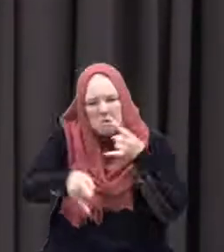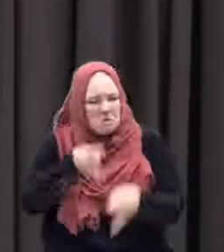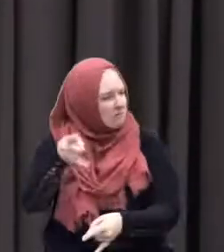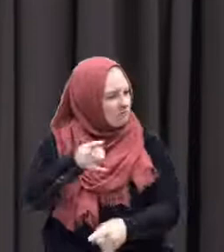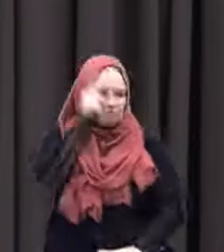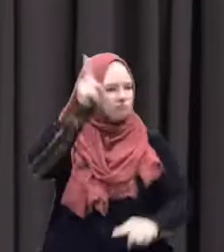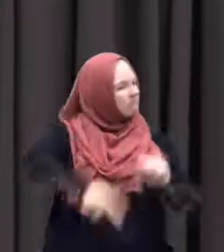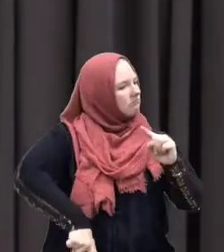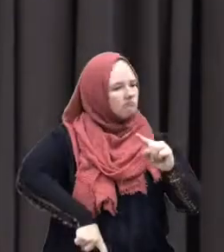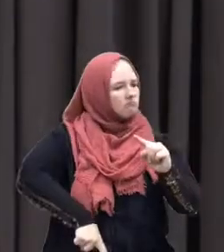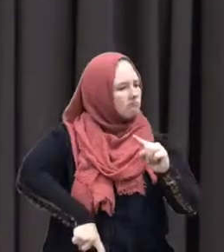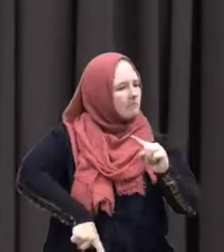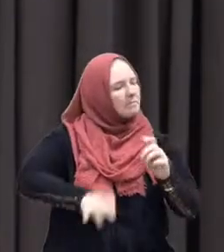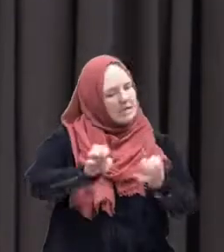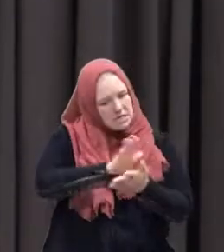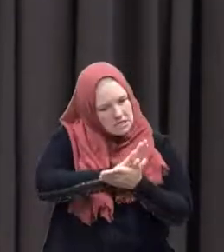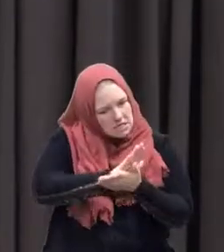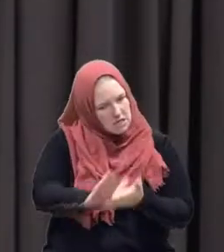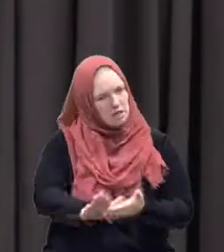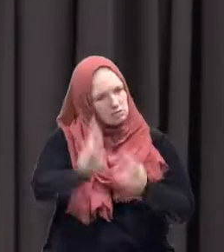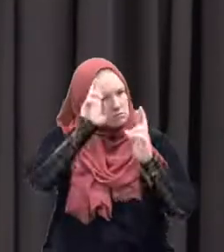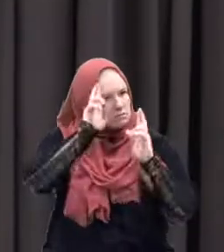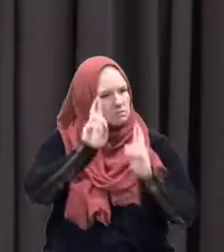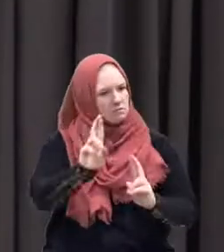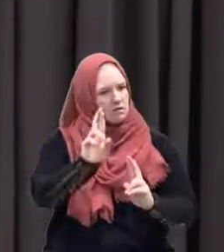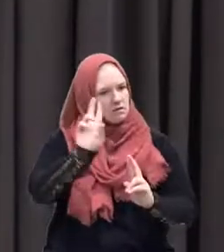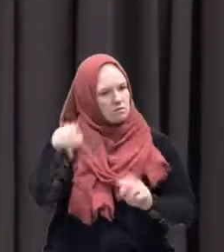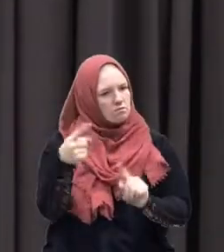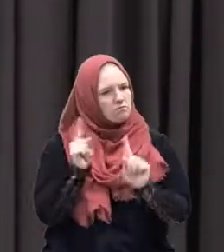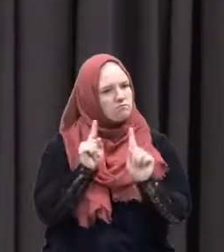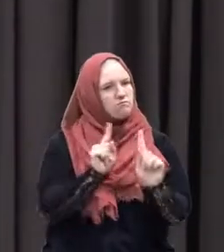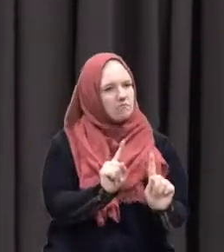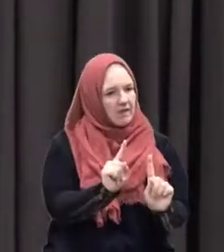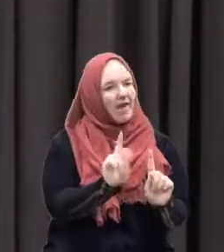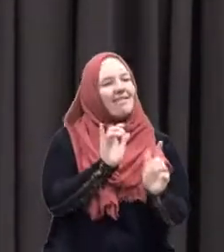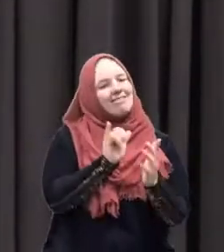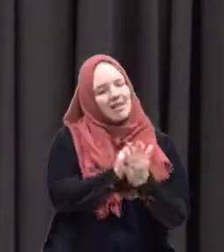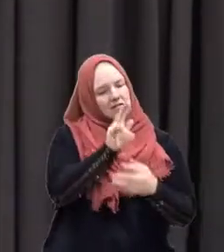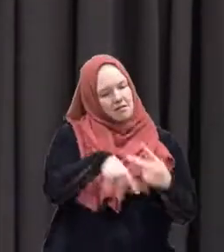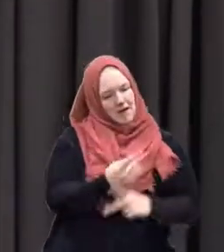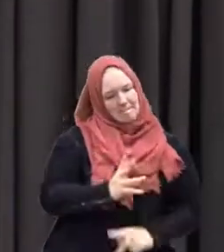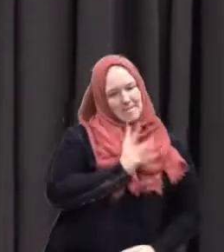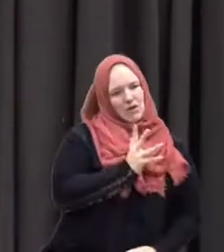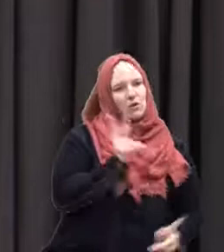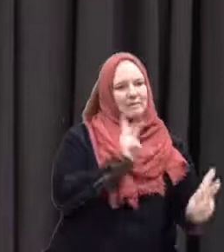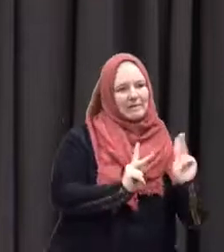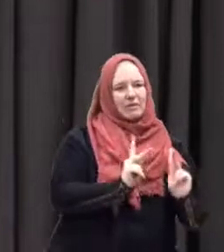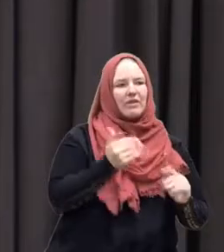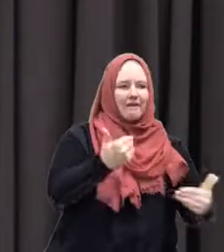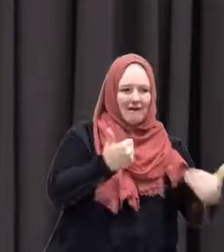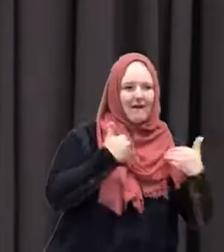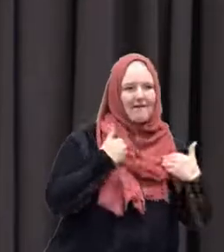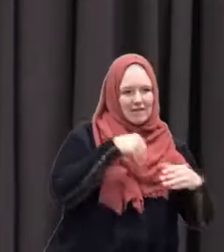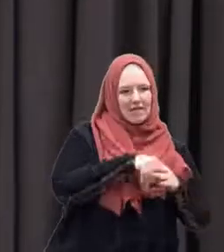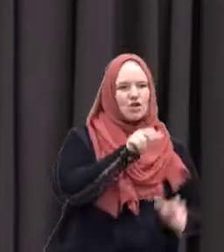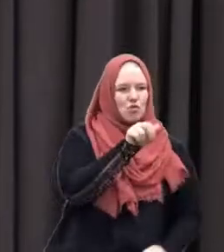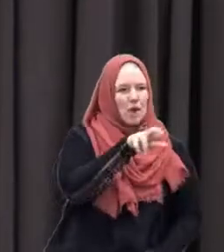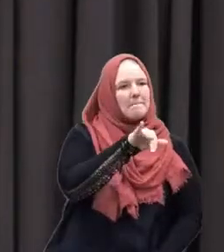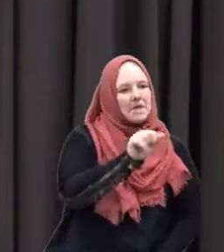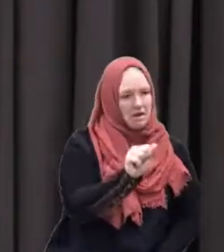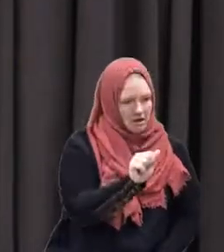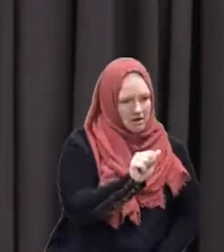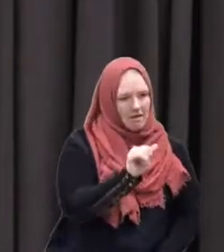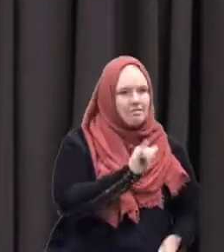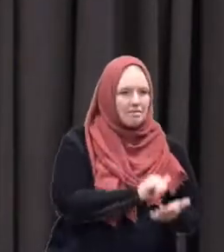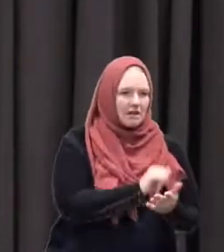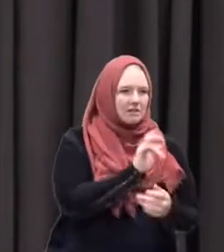For these types of people, Arabia and the Arabian Peninsula became